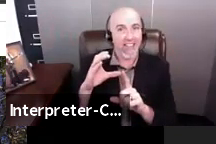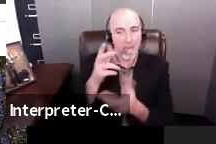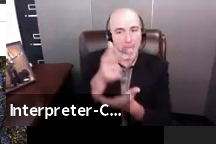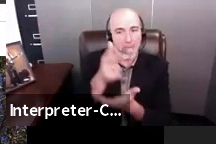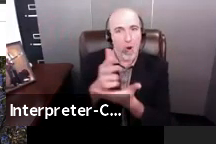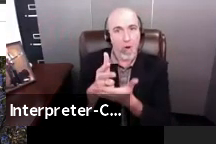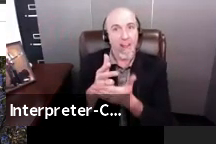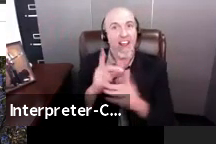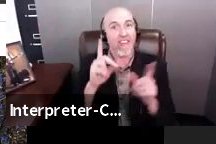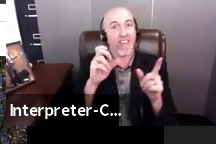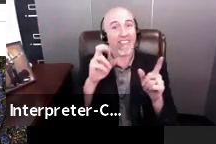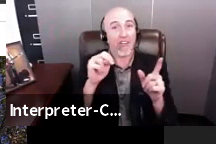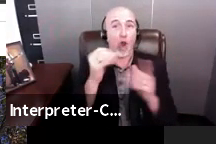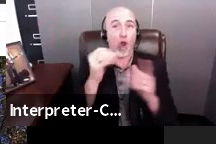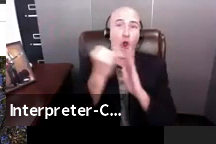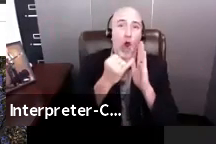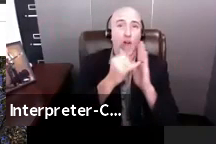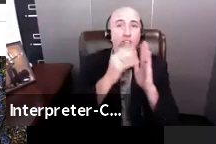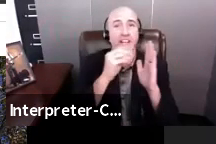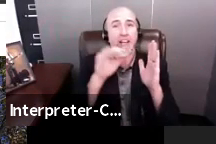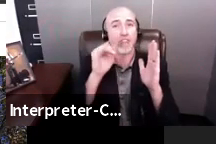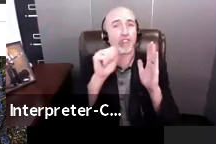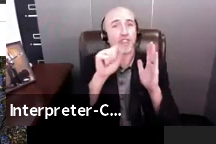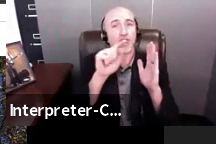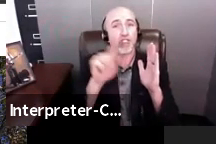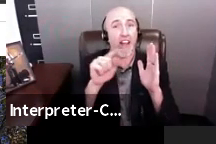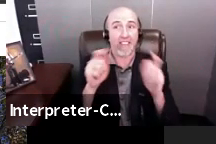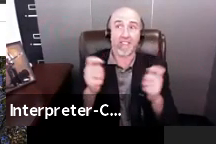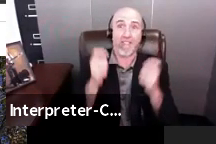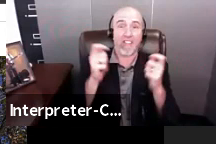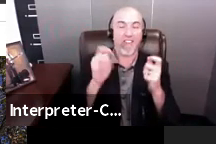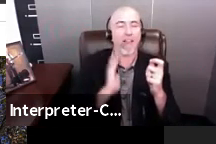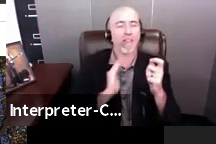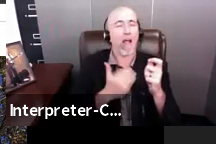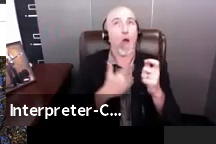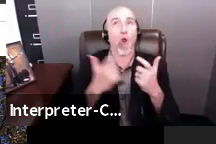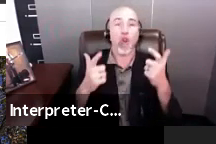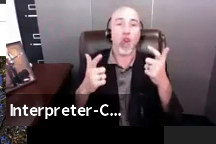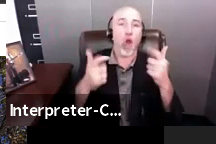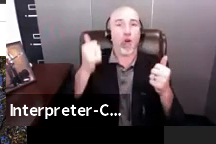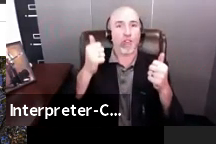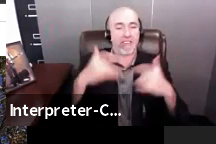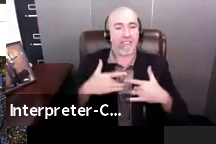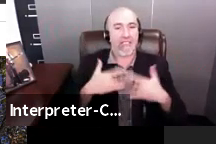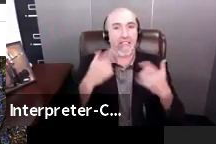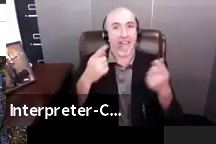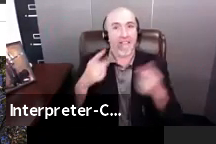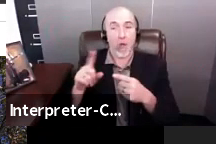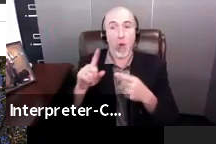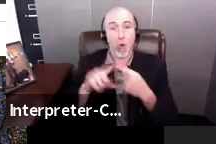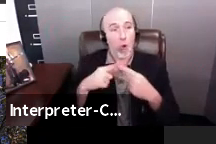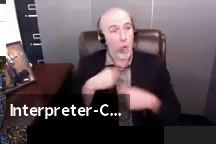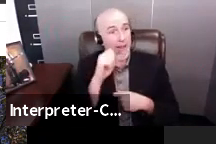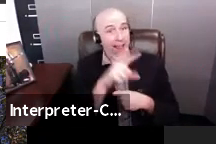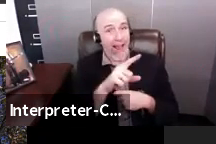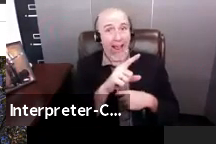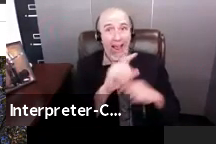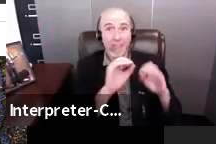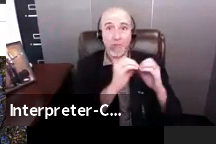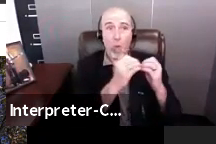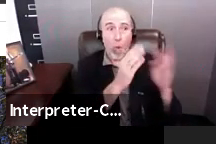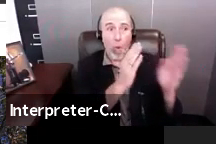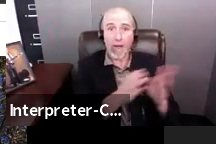and Jazz Festival, our largest annual event. When asked, the organizers said they simply hadn't thought of it